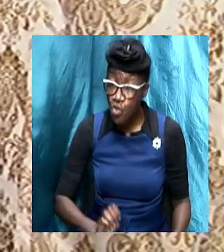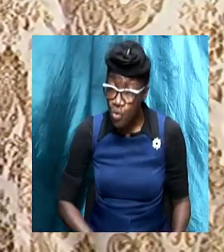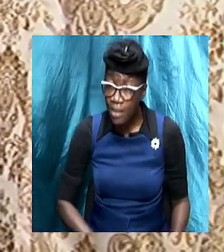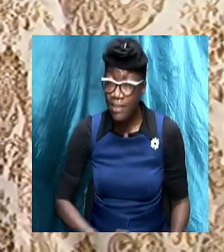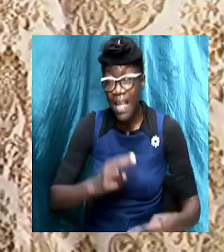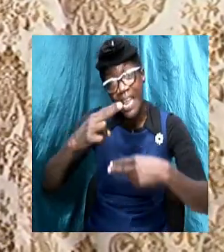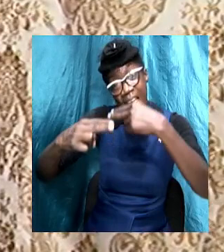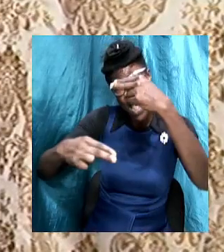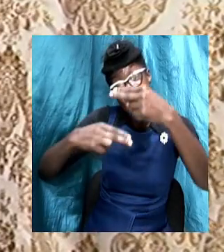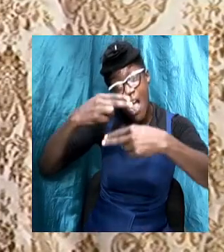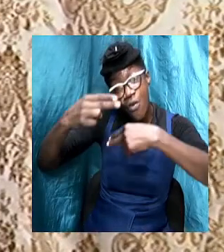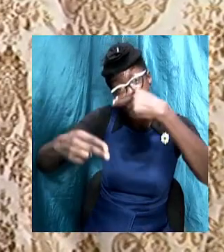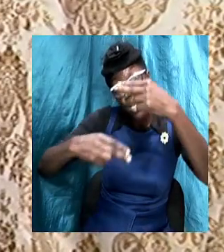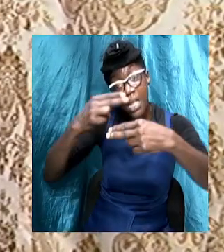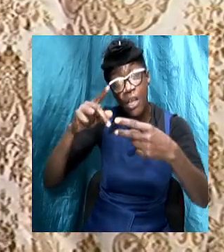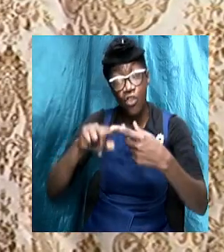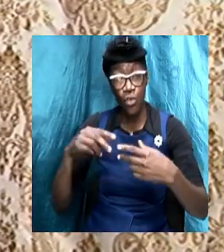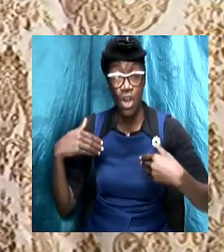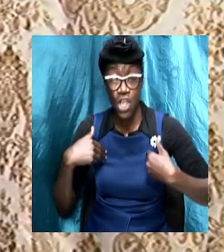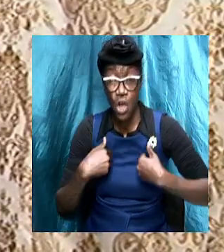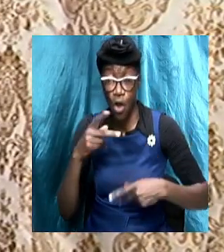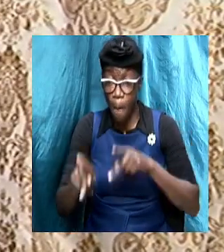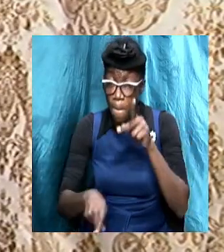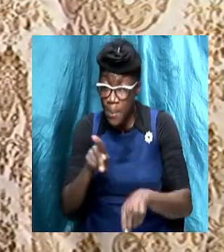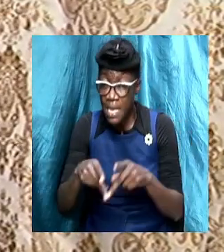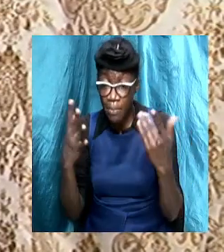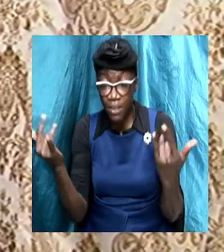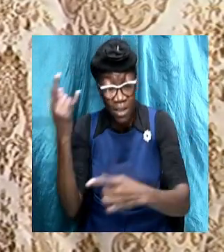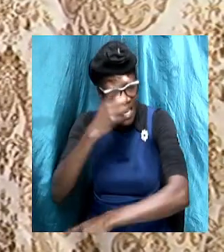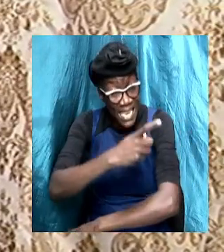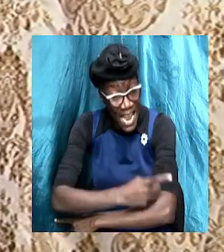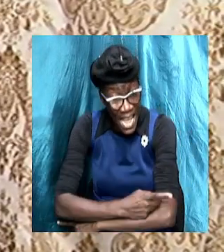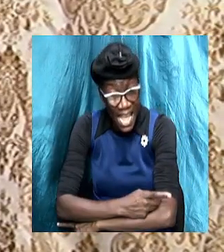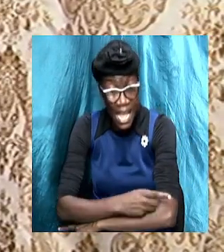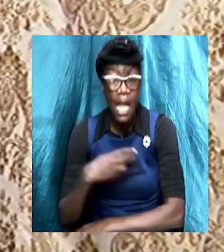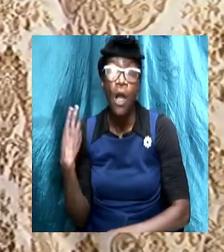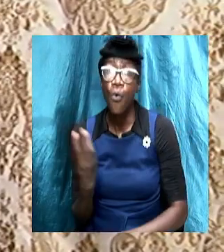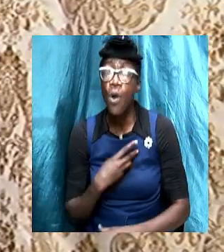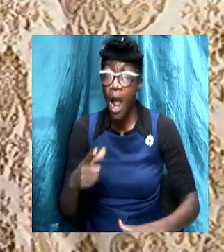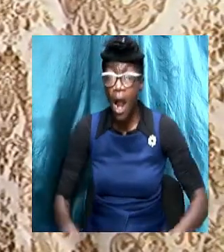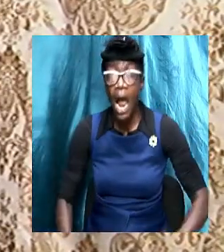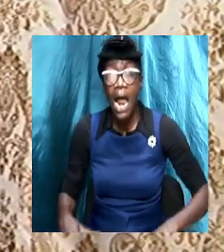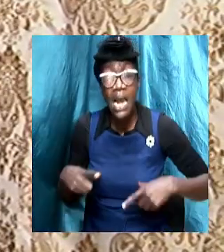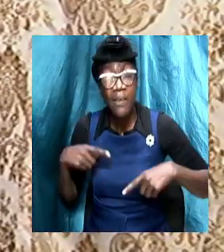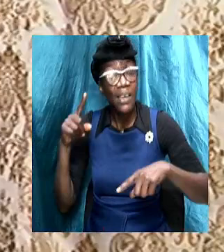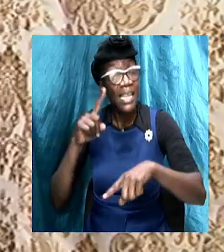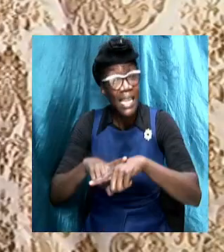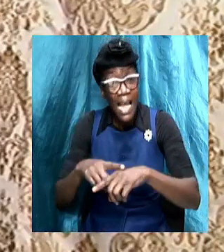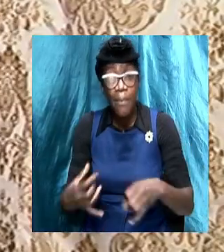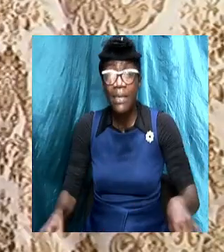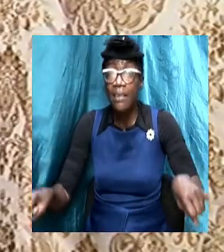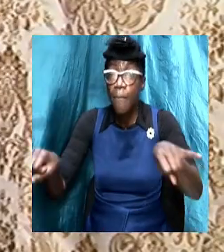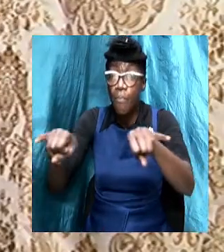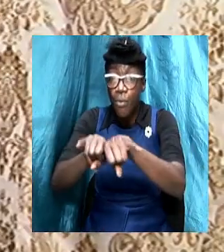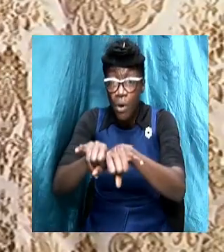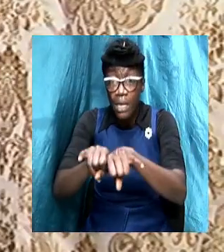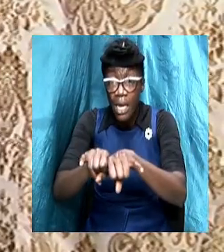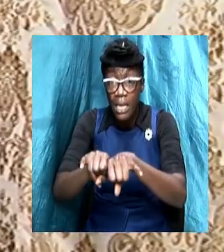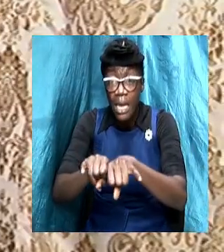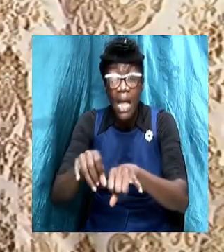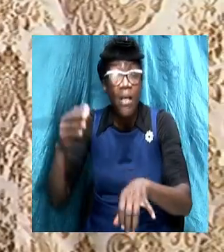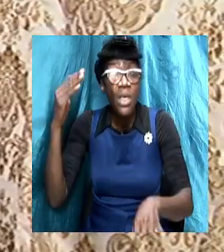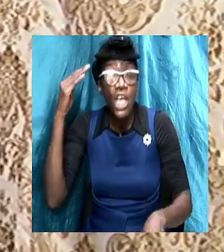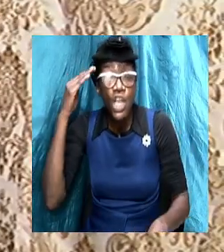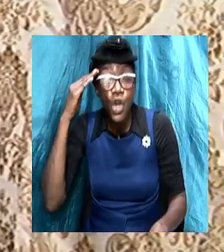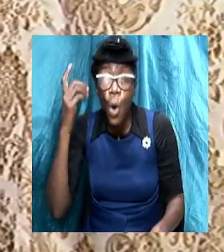today. Amen. And trust me, we are living in a time where it's very important that they know who they are.